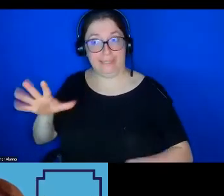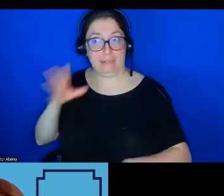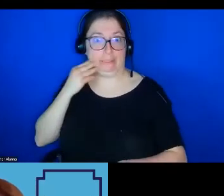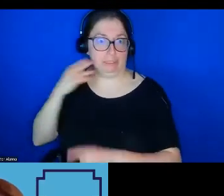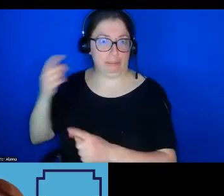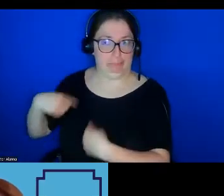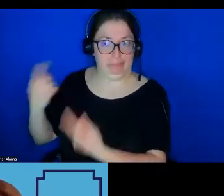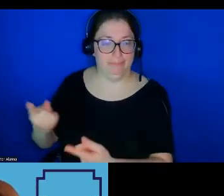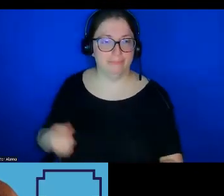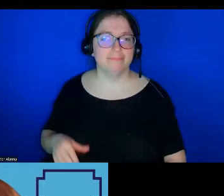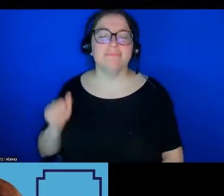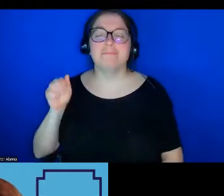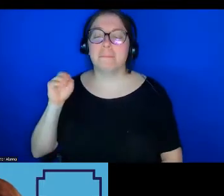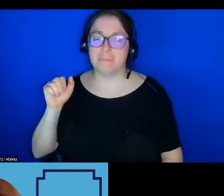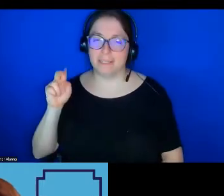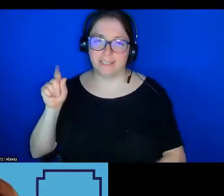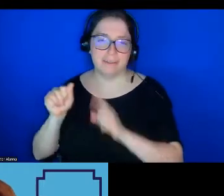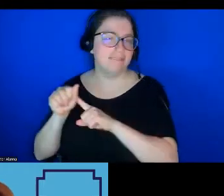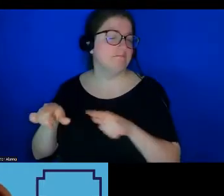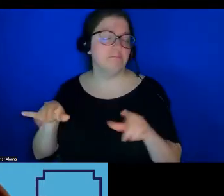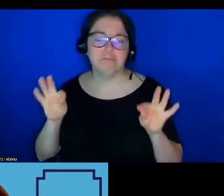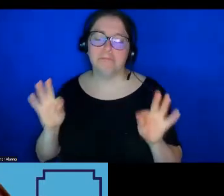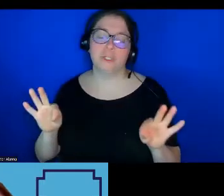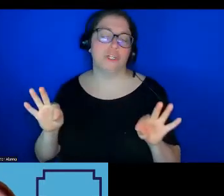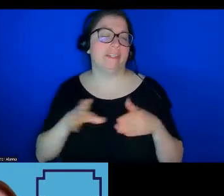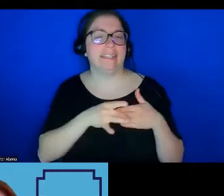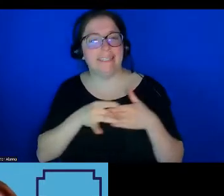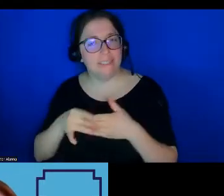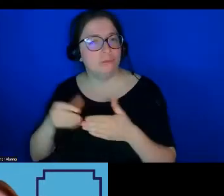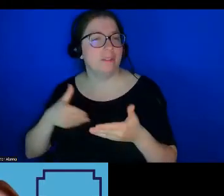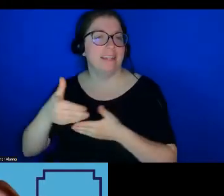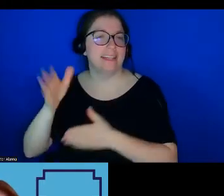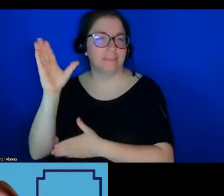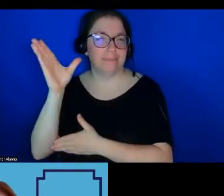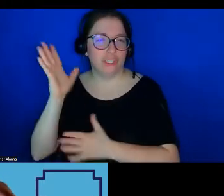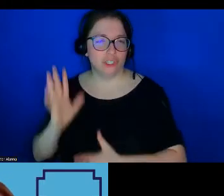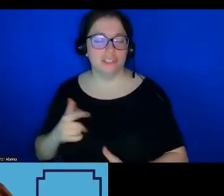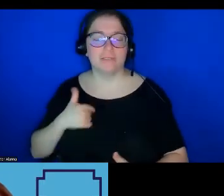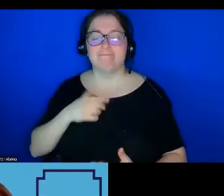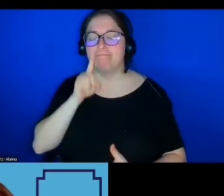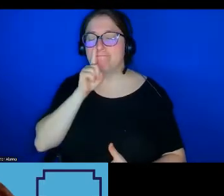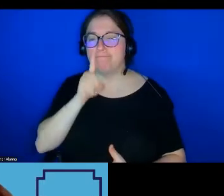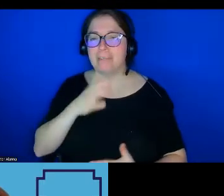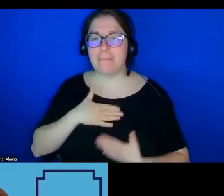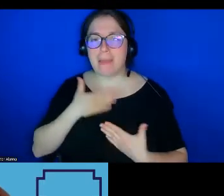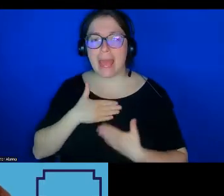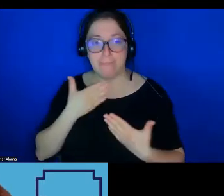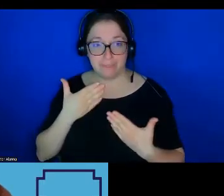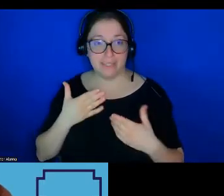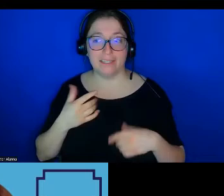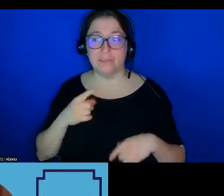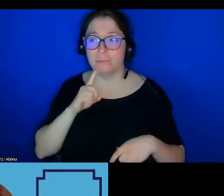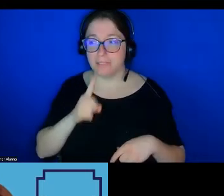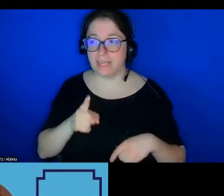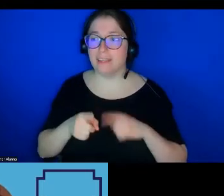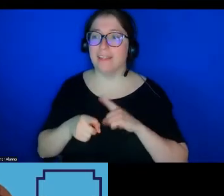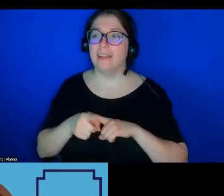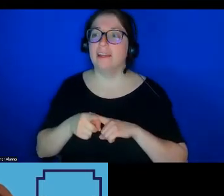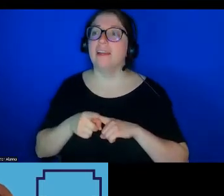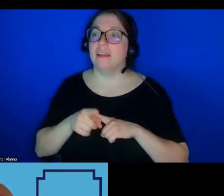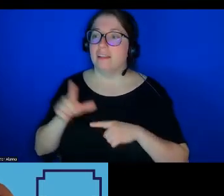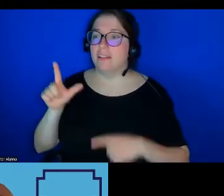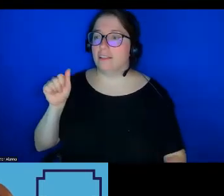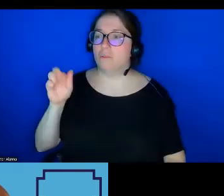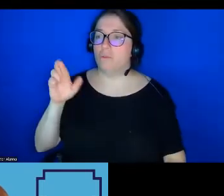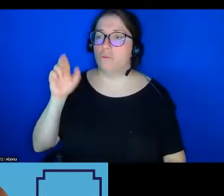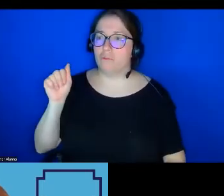perfect segue to our next speaker actually um so I'm really happy to say that we are joined by Laura Reams who is the